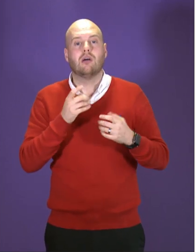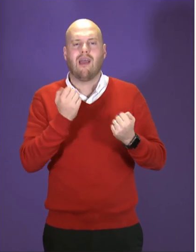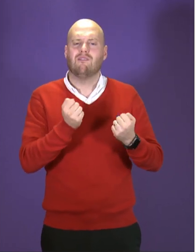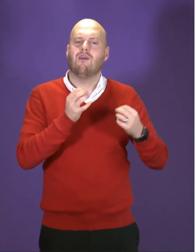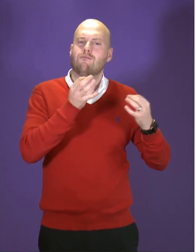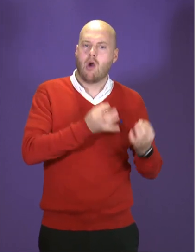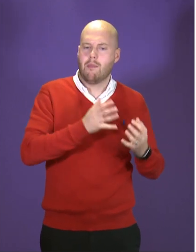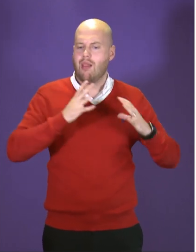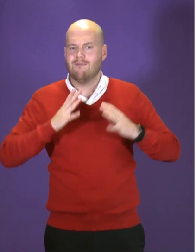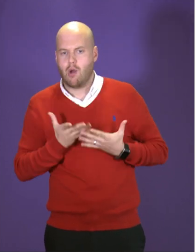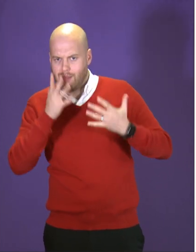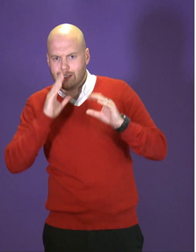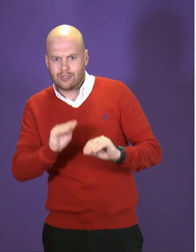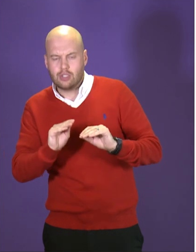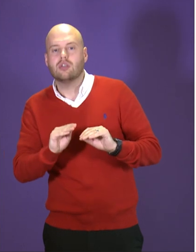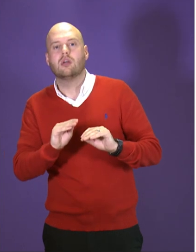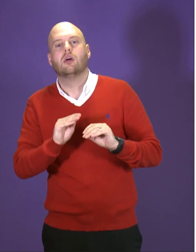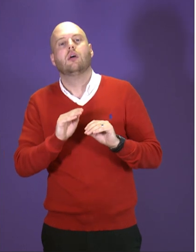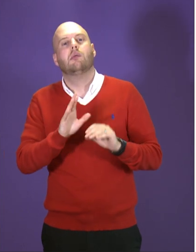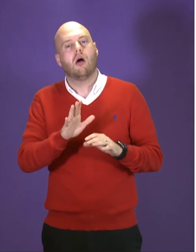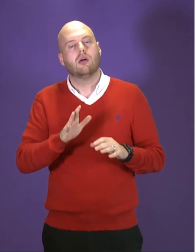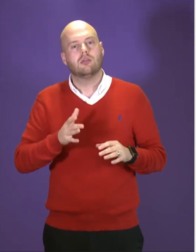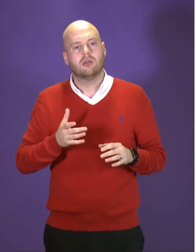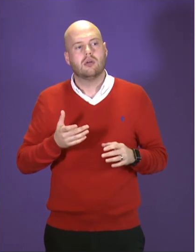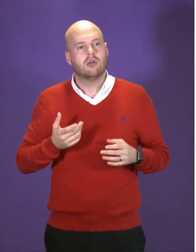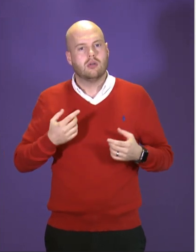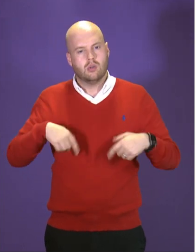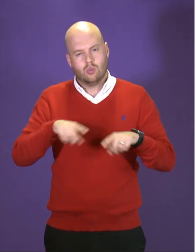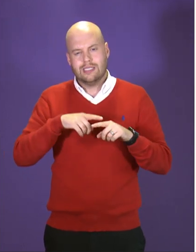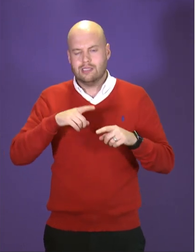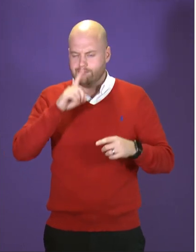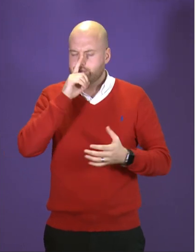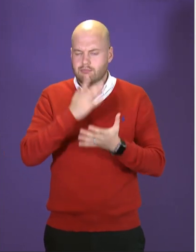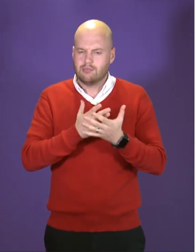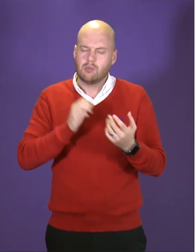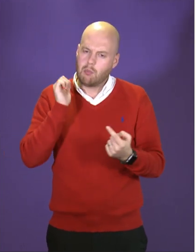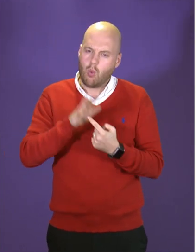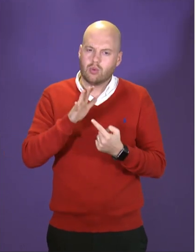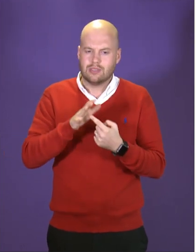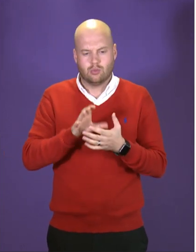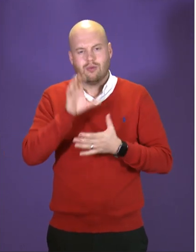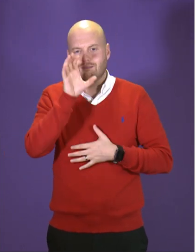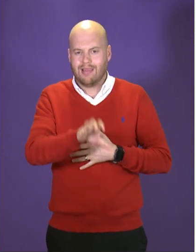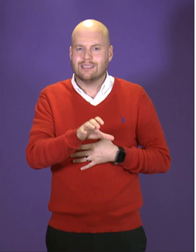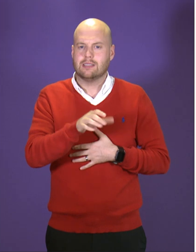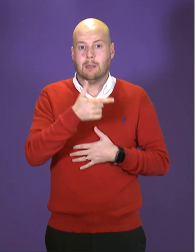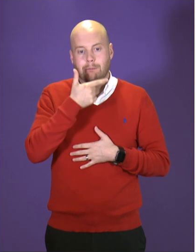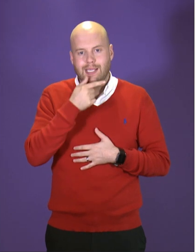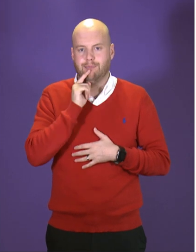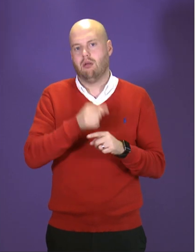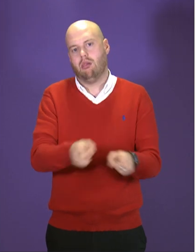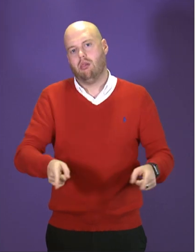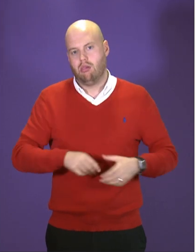informal education, but we think that is so important to invest in people, first of all, in